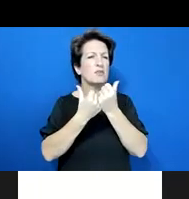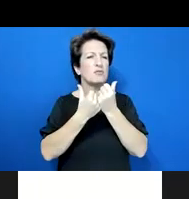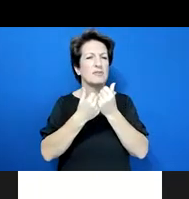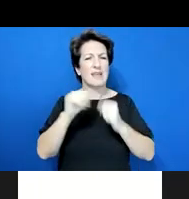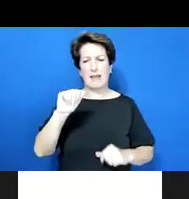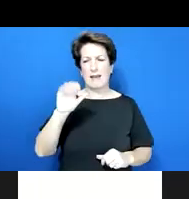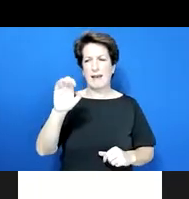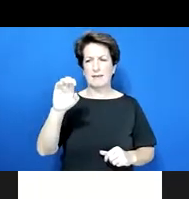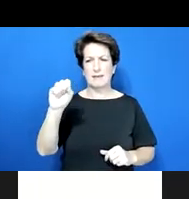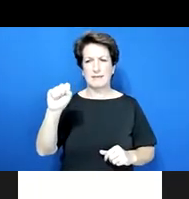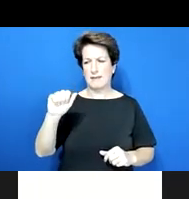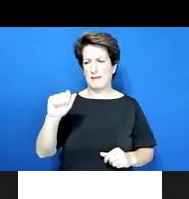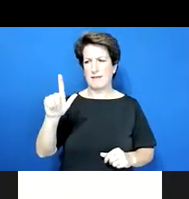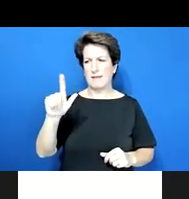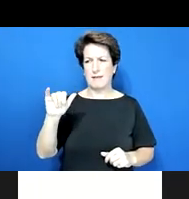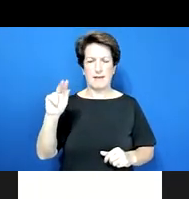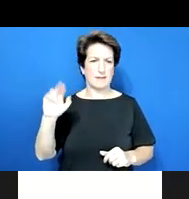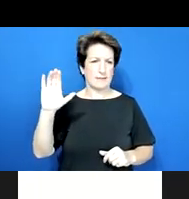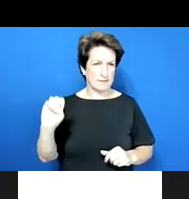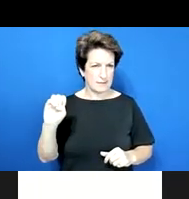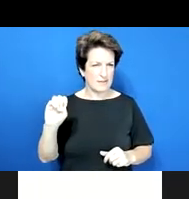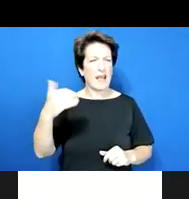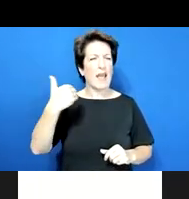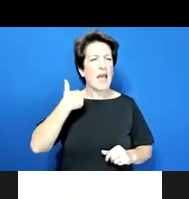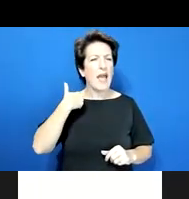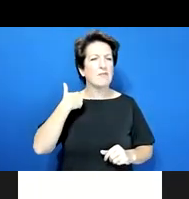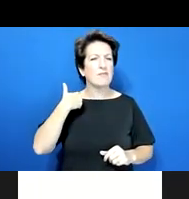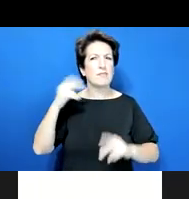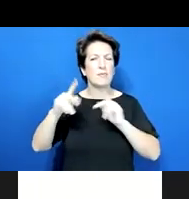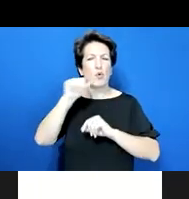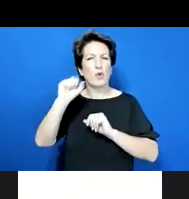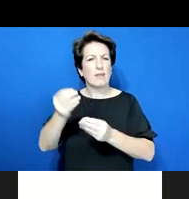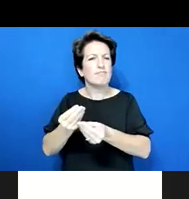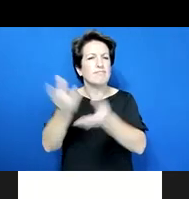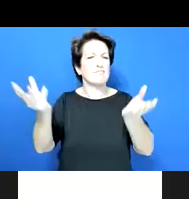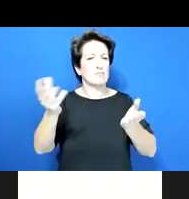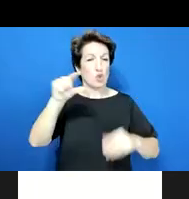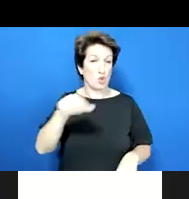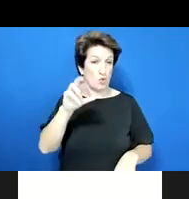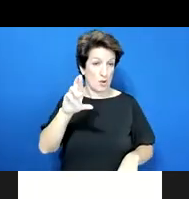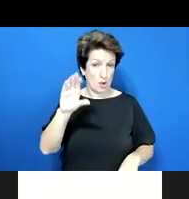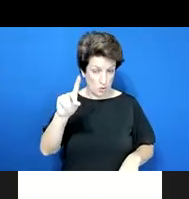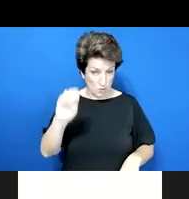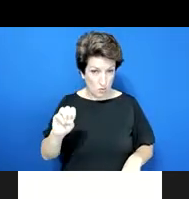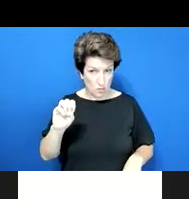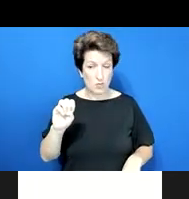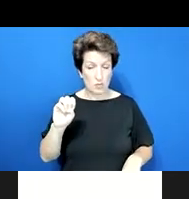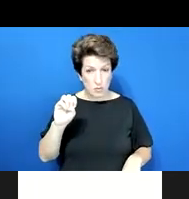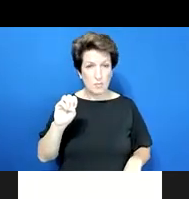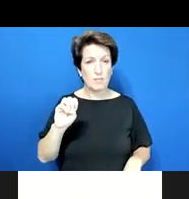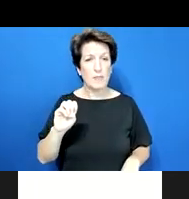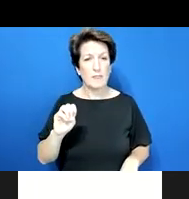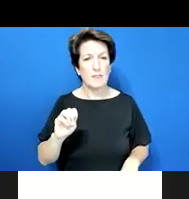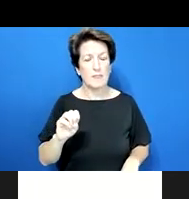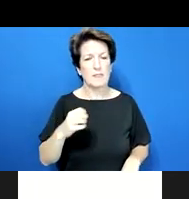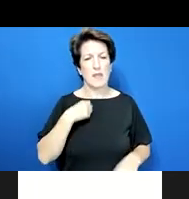Alliance do have like ambassadors who can distribute that code. And then I also know that like I work in the downtown